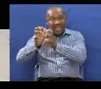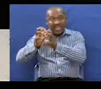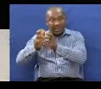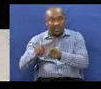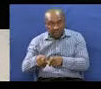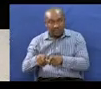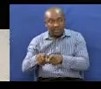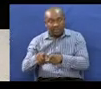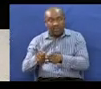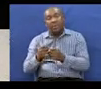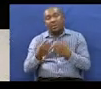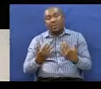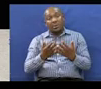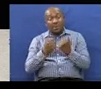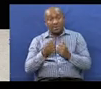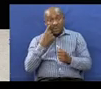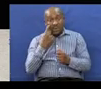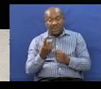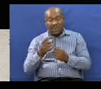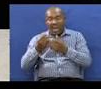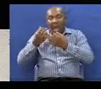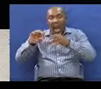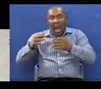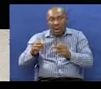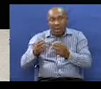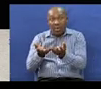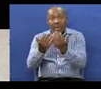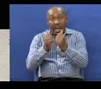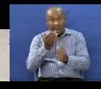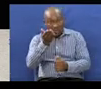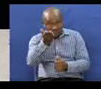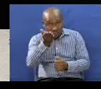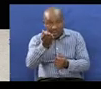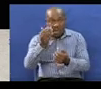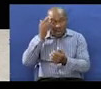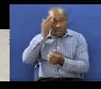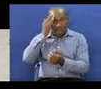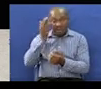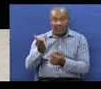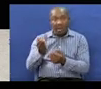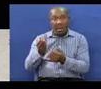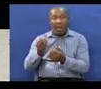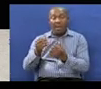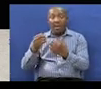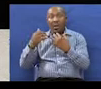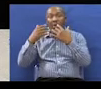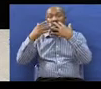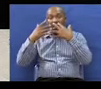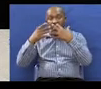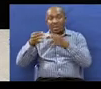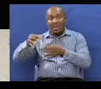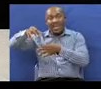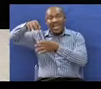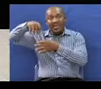the chemical properties. How can you identify oxygen chemically? That